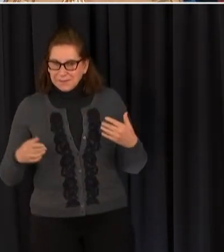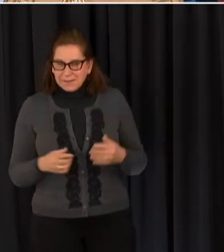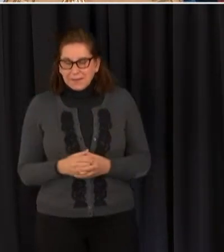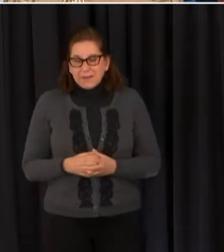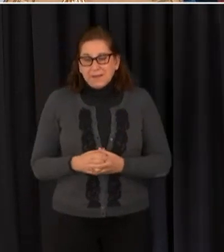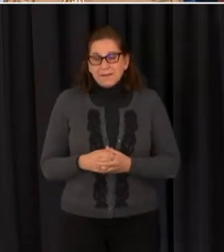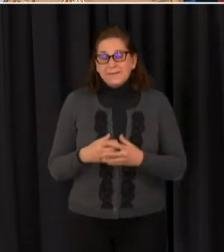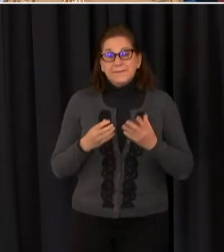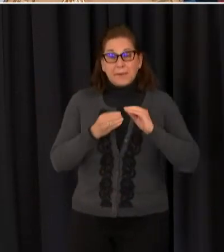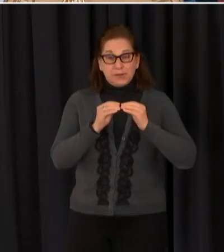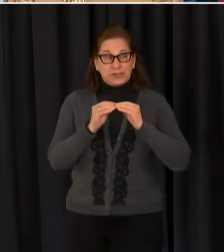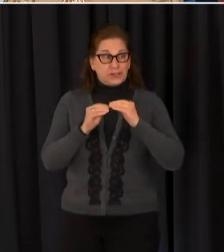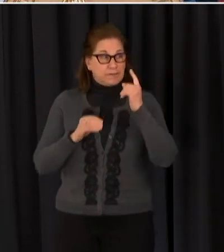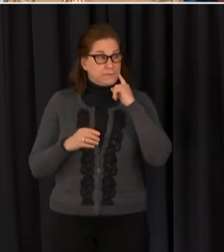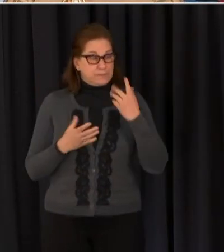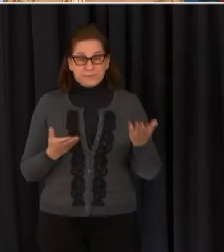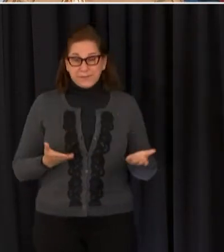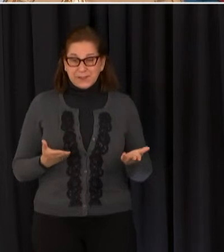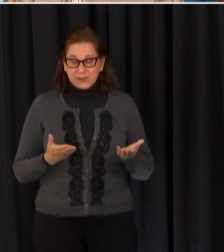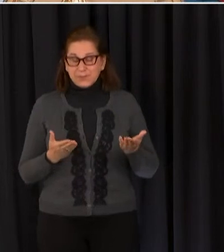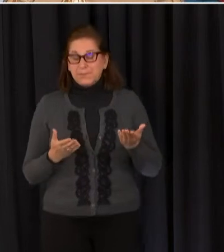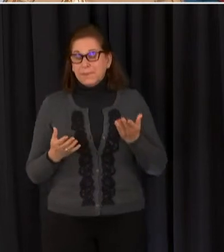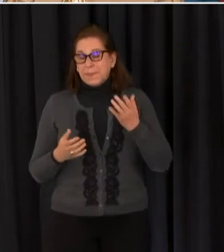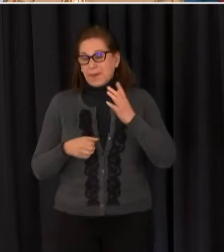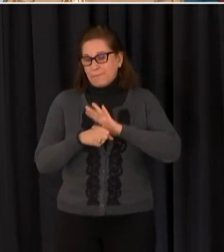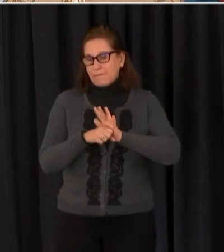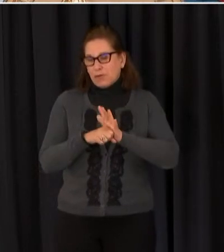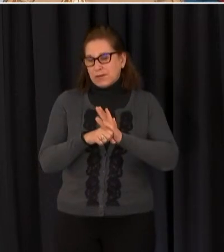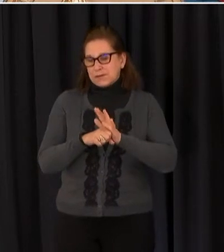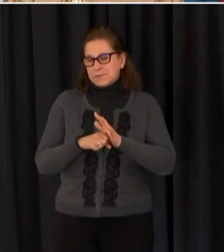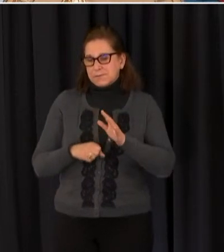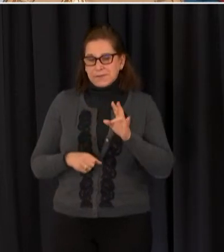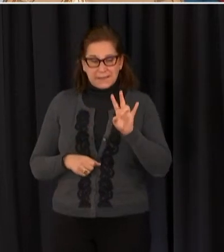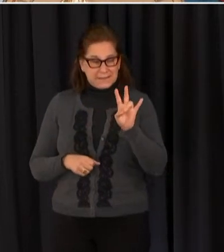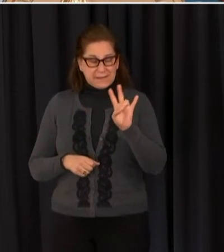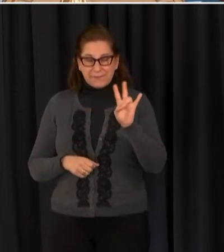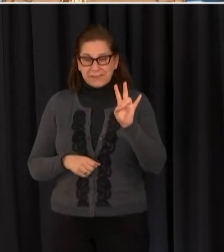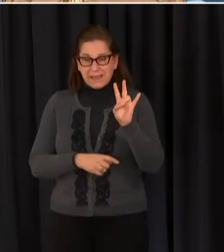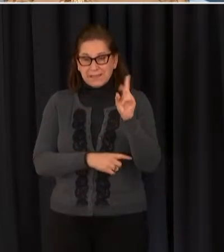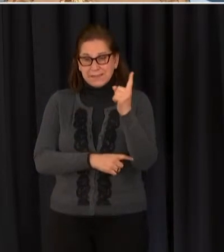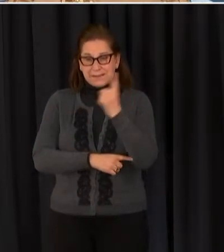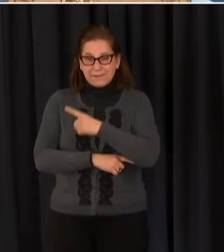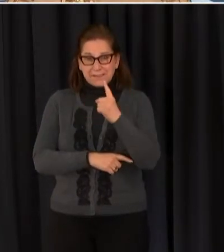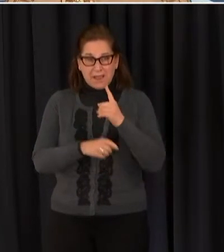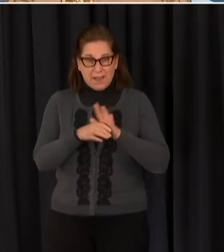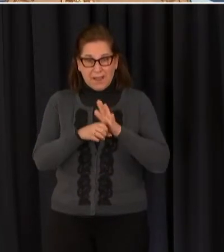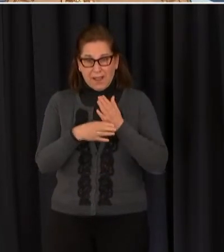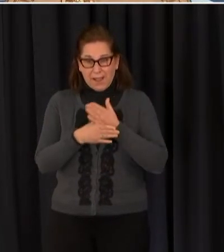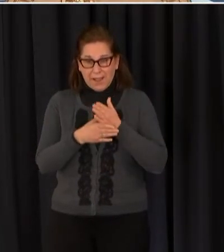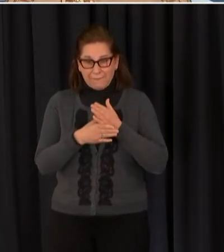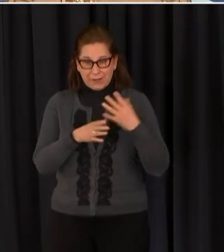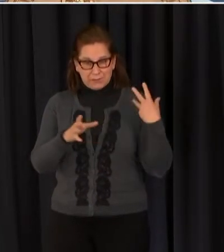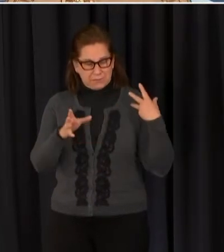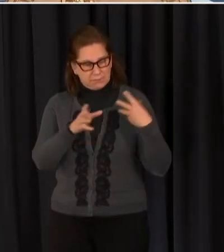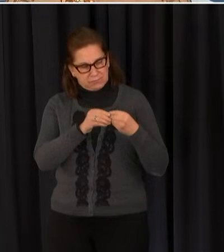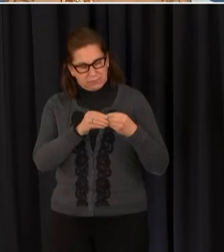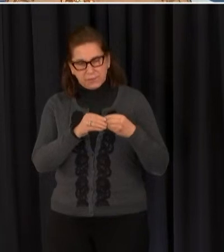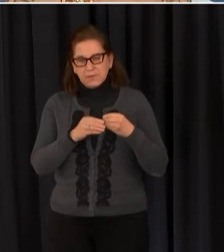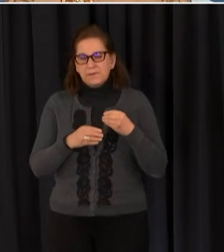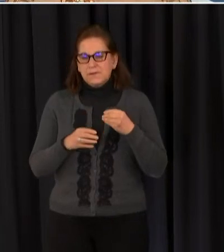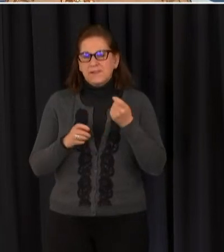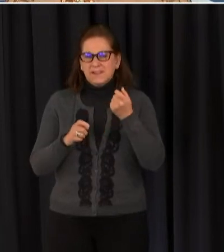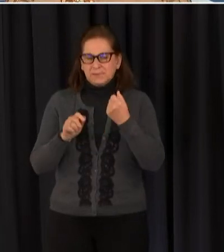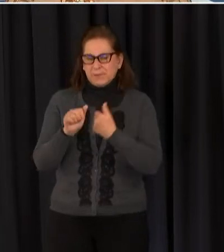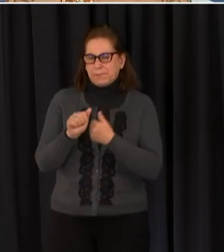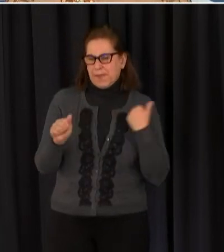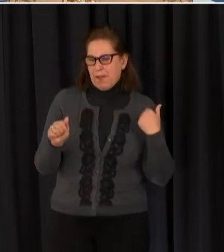reported here. You will remember that our 7-day average is including a backlog that we reported